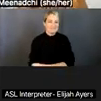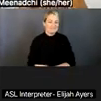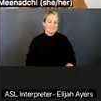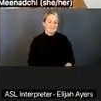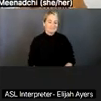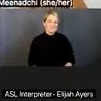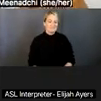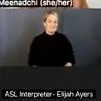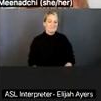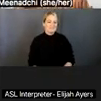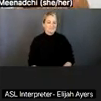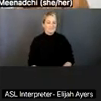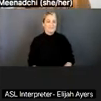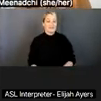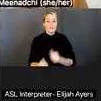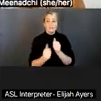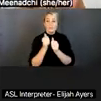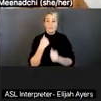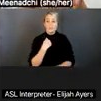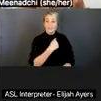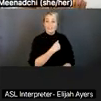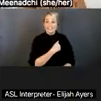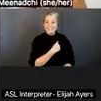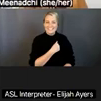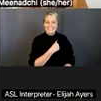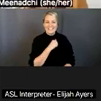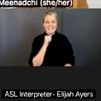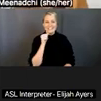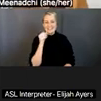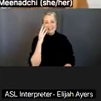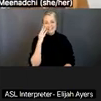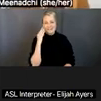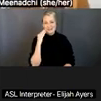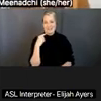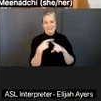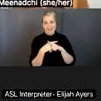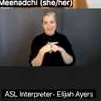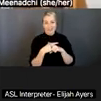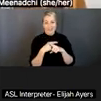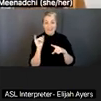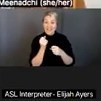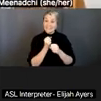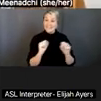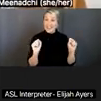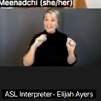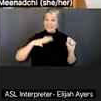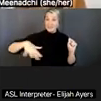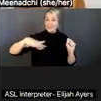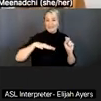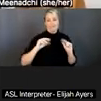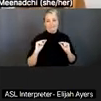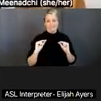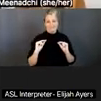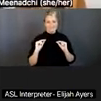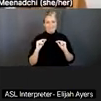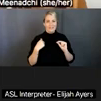So for most of us, we don't experience conflict as a very safe space, right? We go into some state